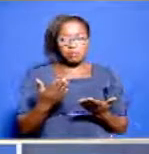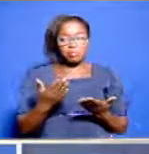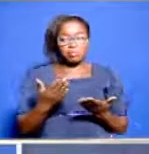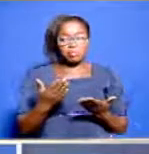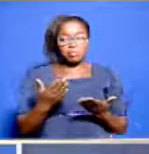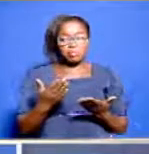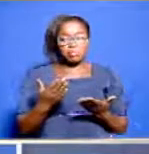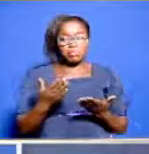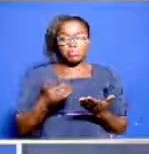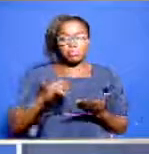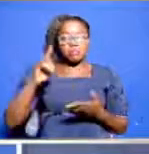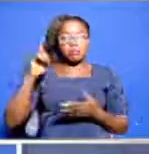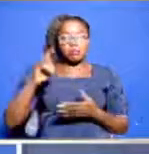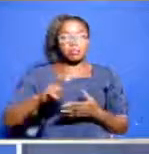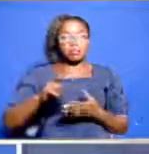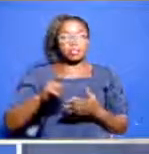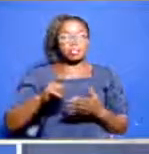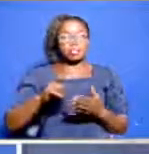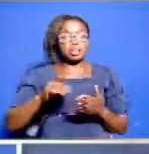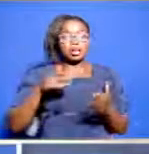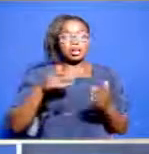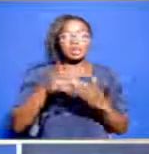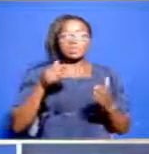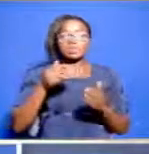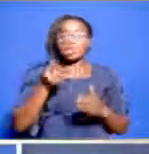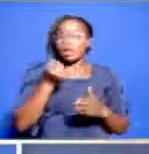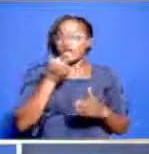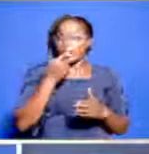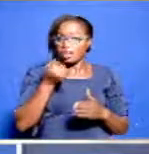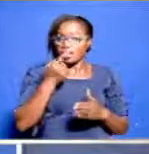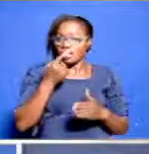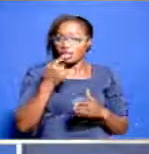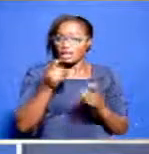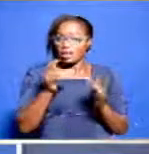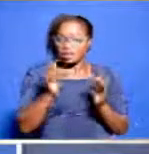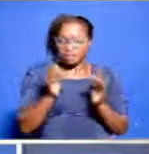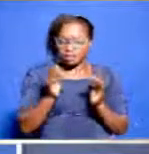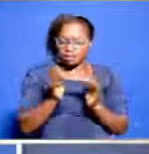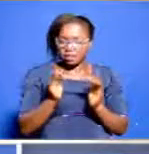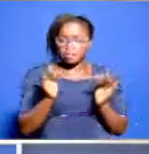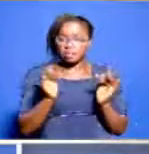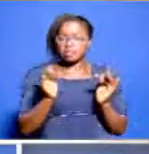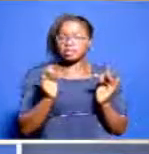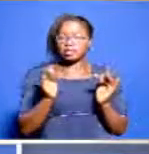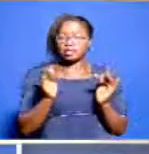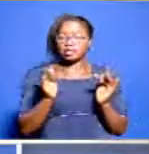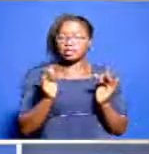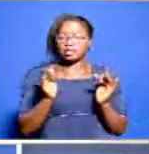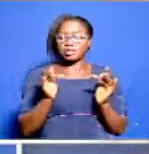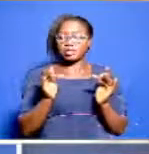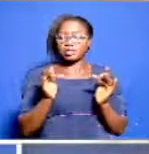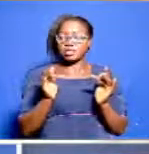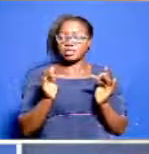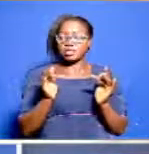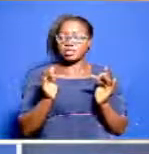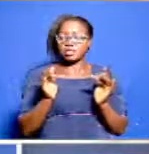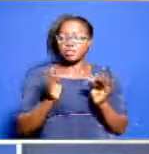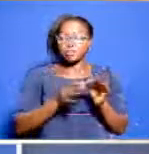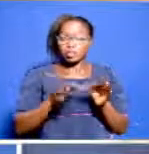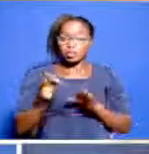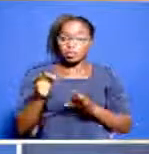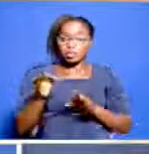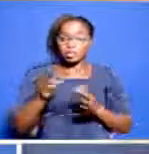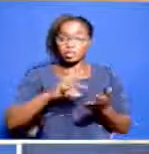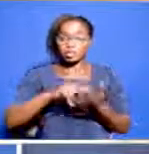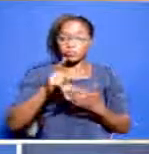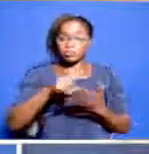undergo anti-doping testing. We are expanding what we call what doping is, so we are talking to them